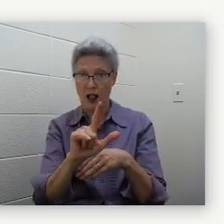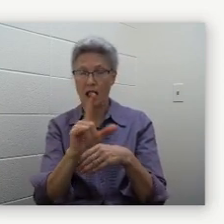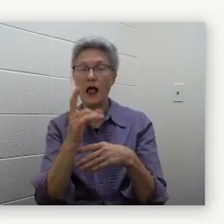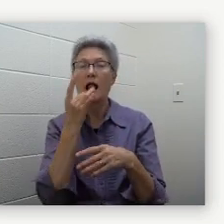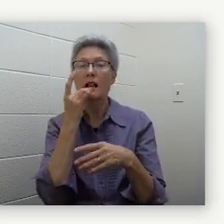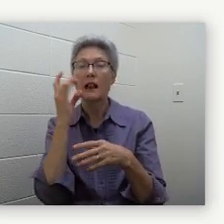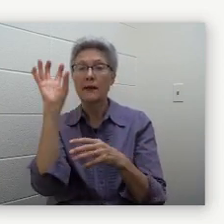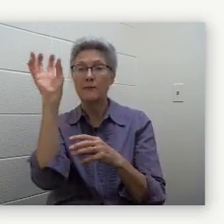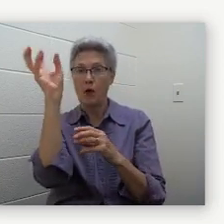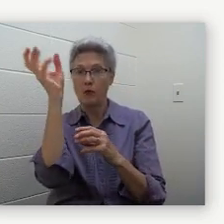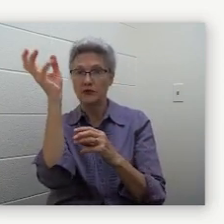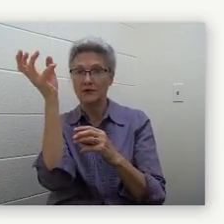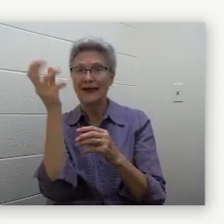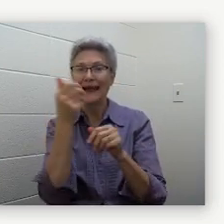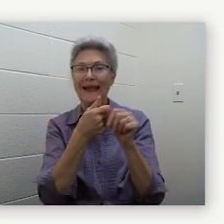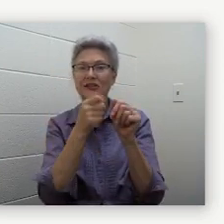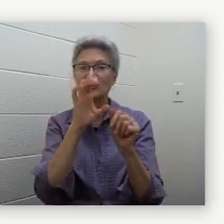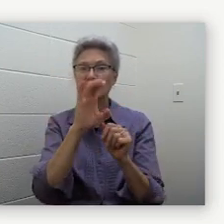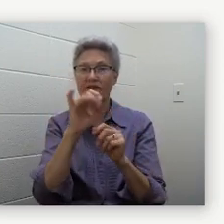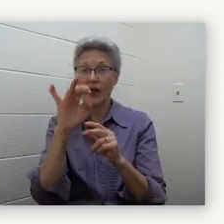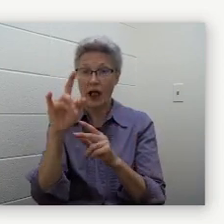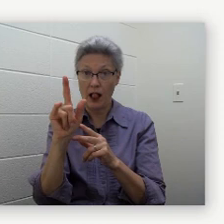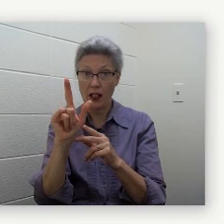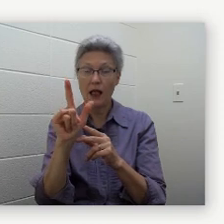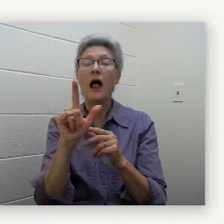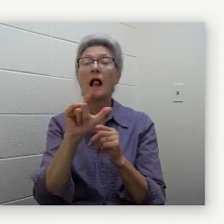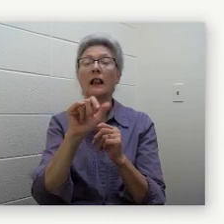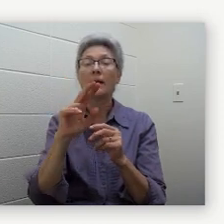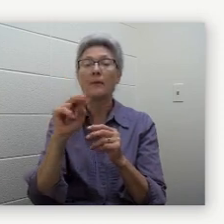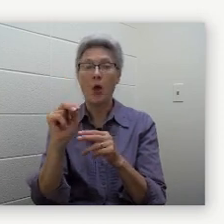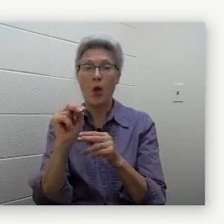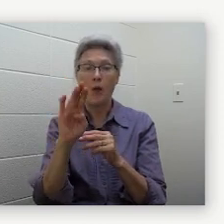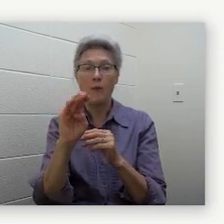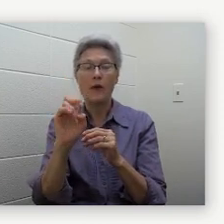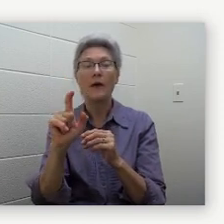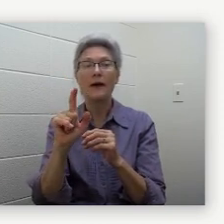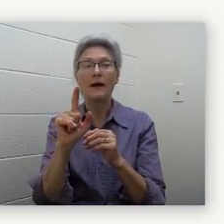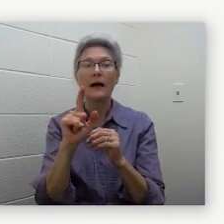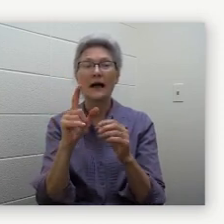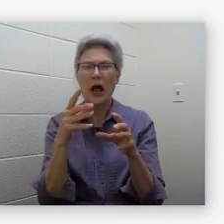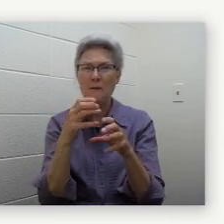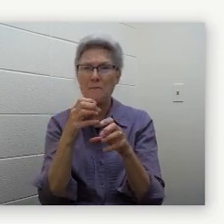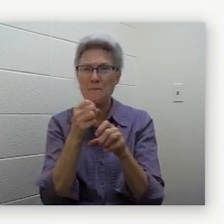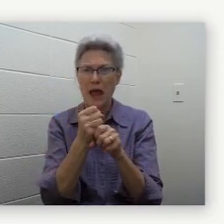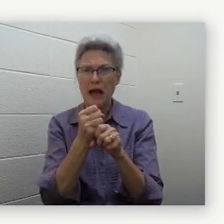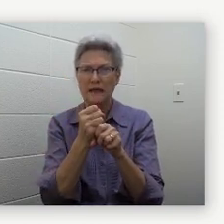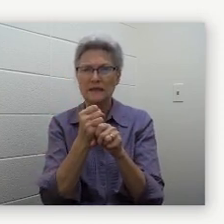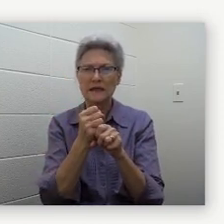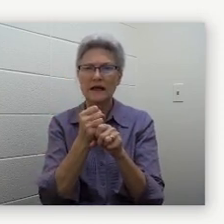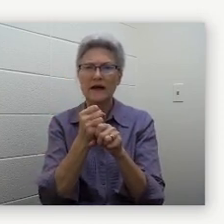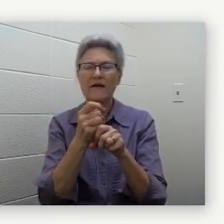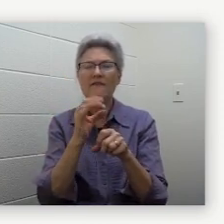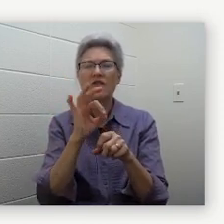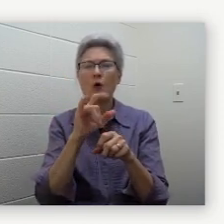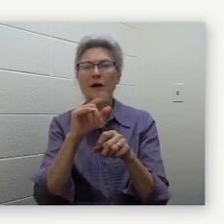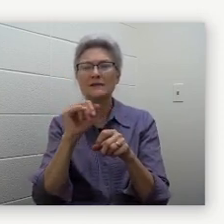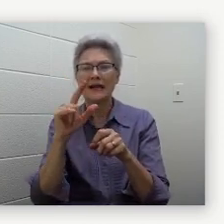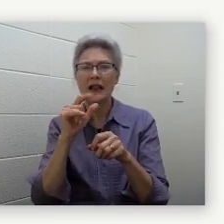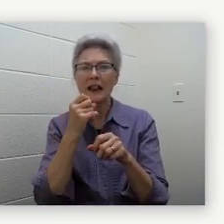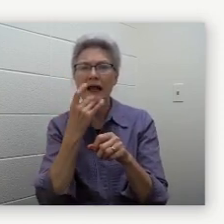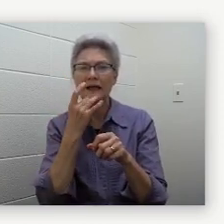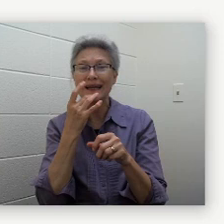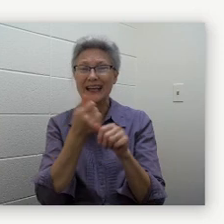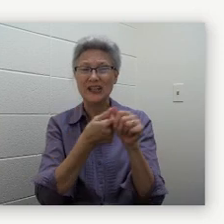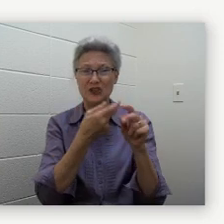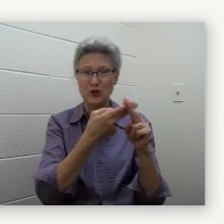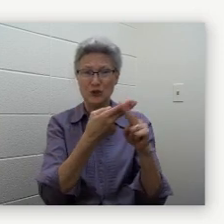bulb. Each CFL light bulb uses 28 watts to produce light. About how many